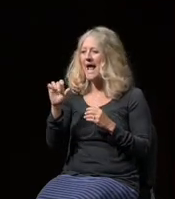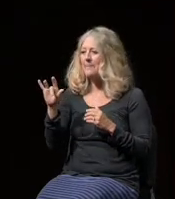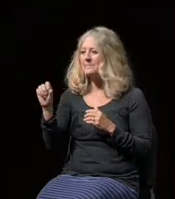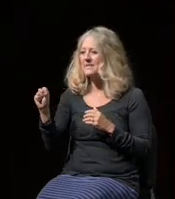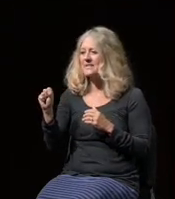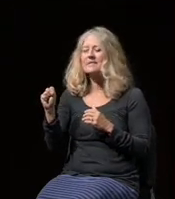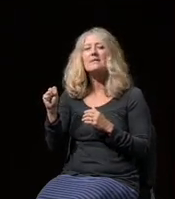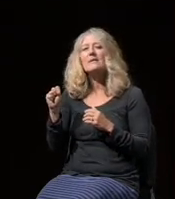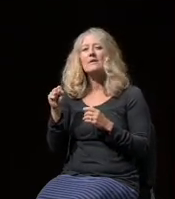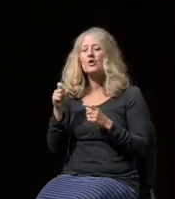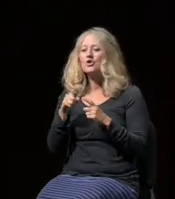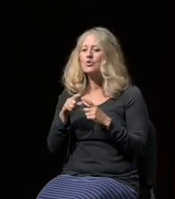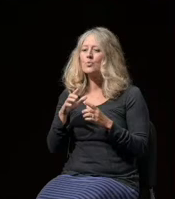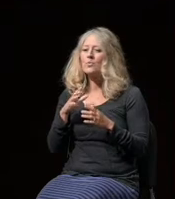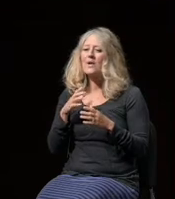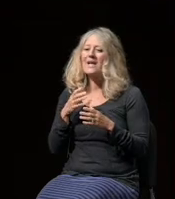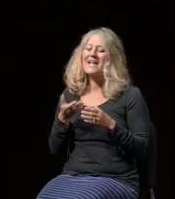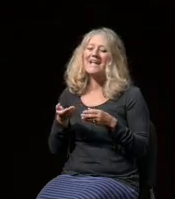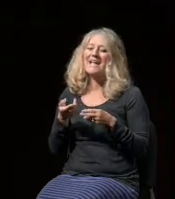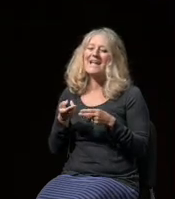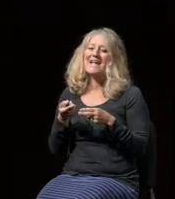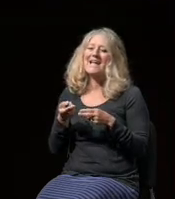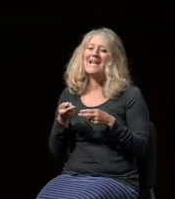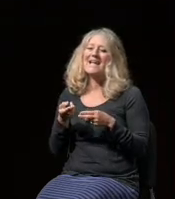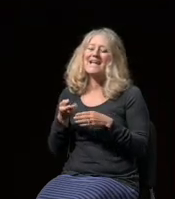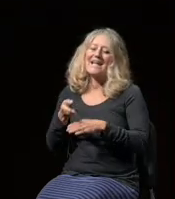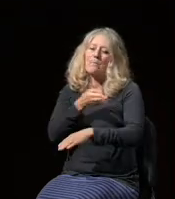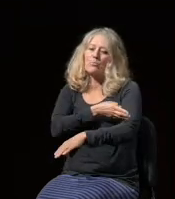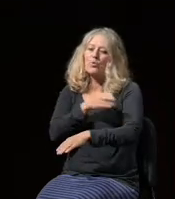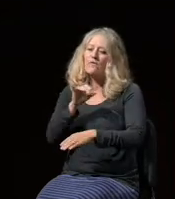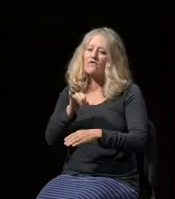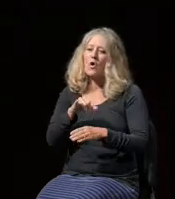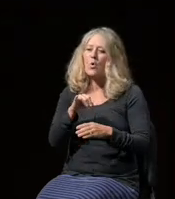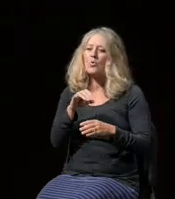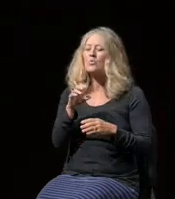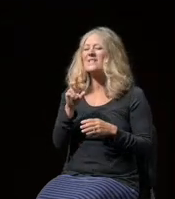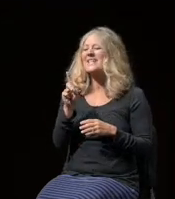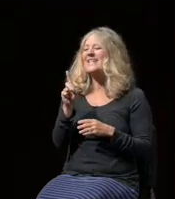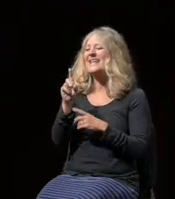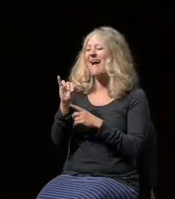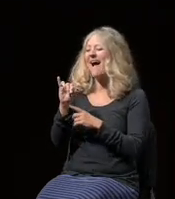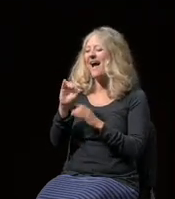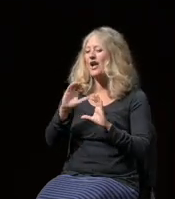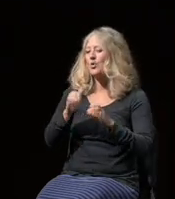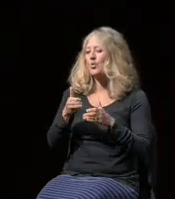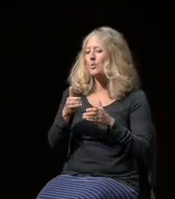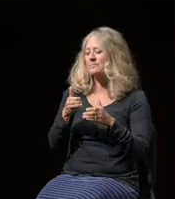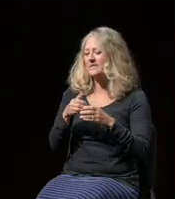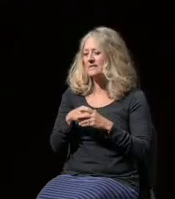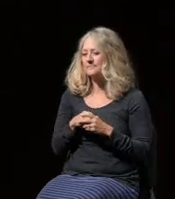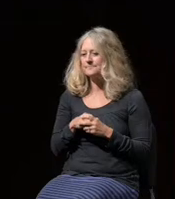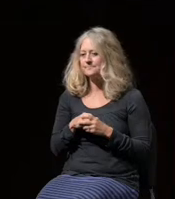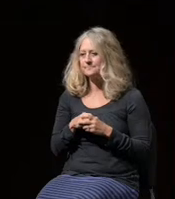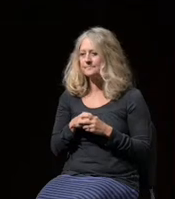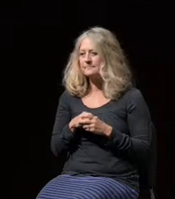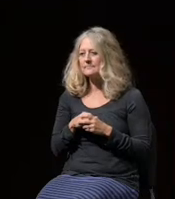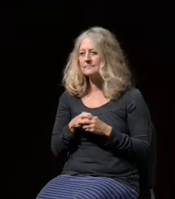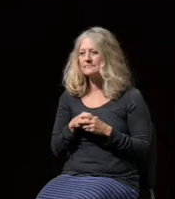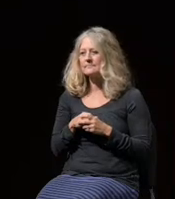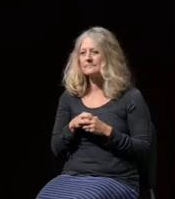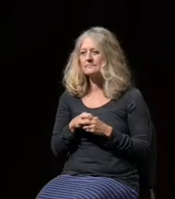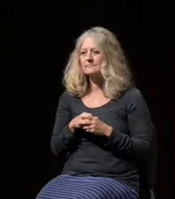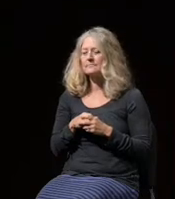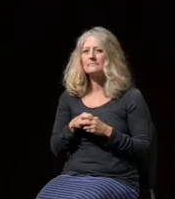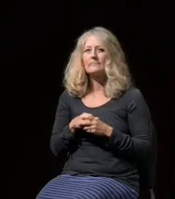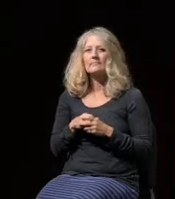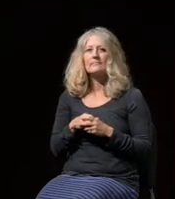through faster improvement in disproportionately impacted groups, or DI groups. You'll hear me talk about a lot. So